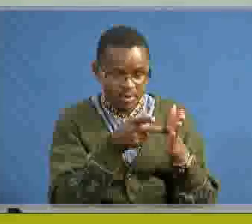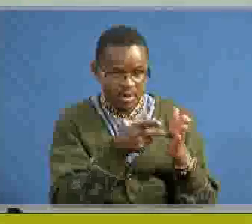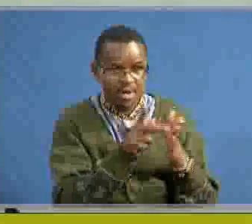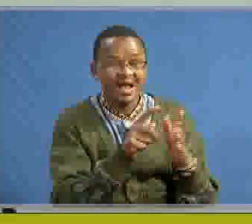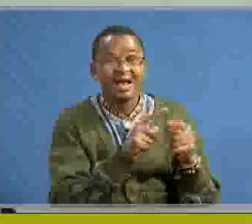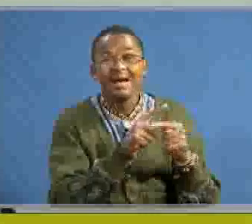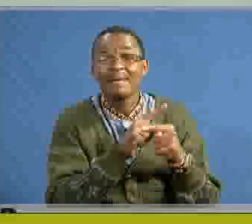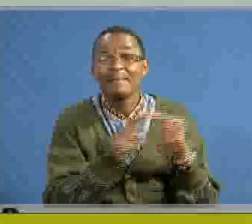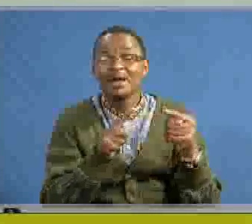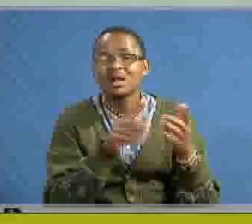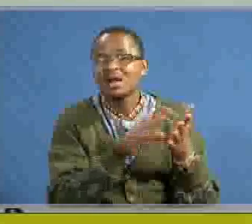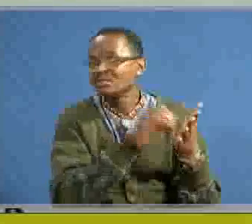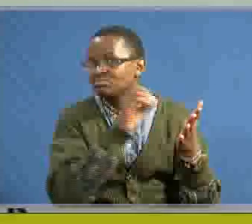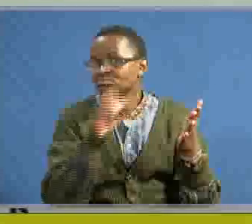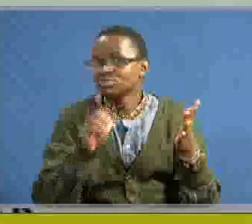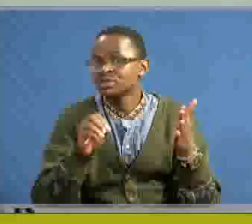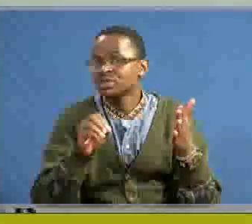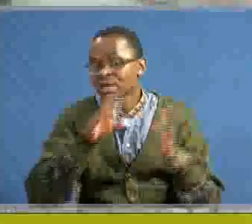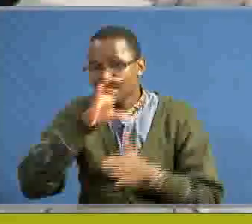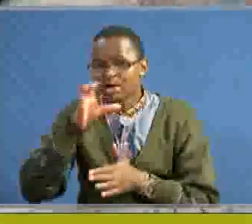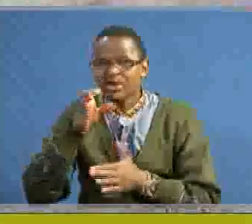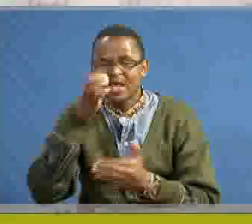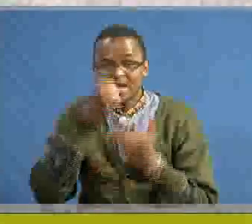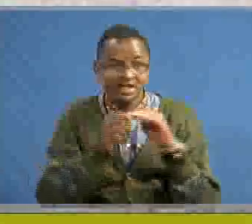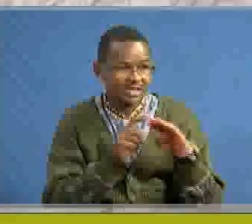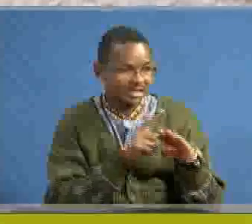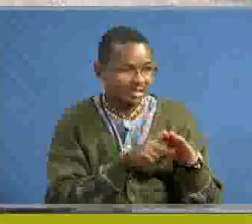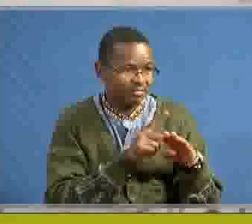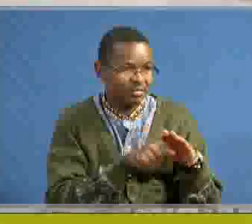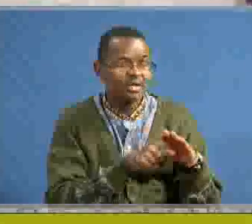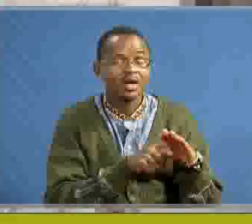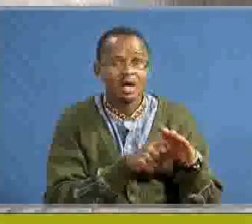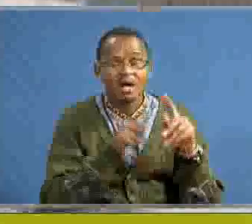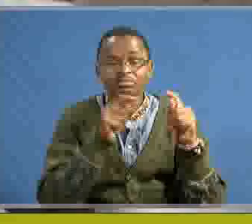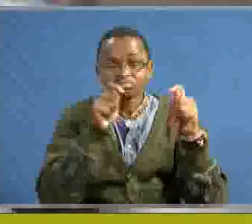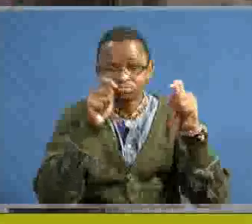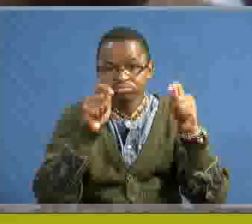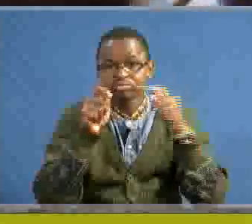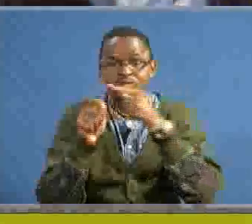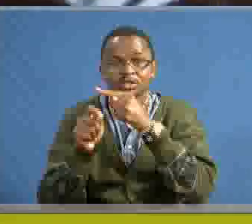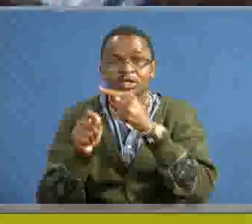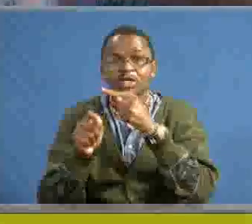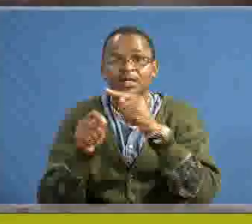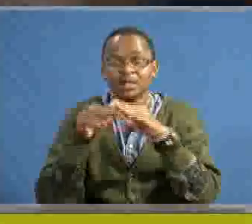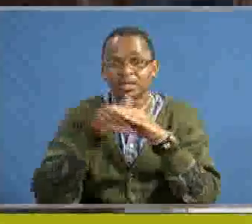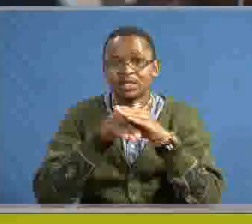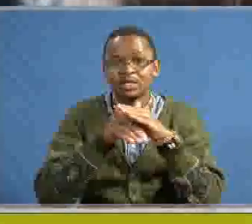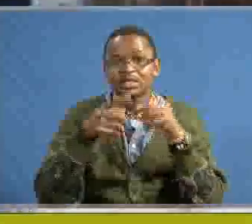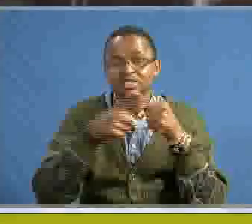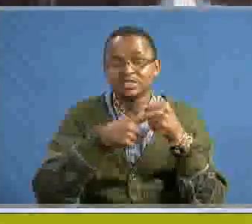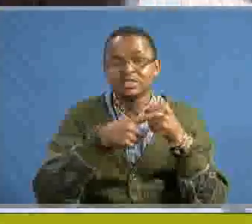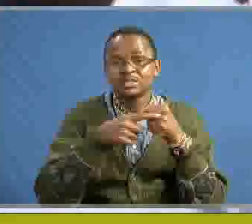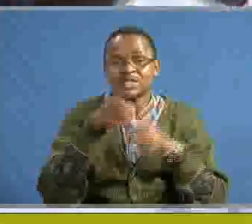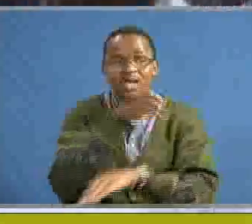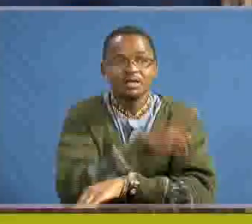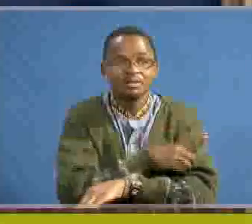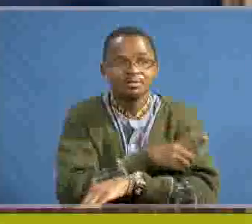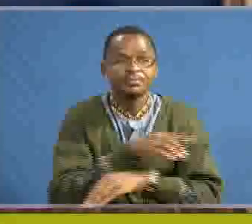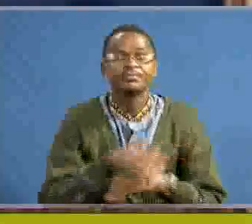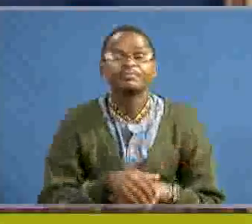like anaconda Lorana County that chasm issue dr. Bishop Guth acute angles I'm gone moon Dania Saku Sita